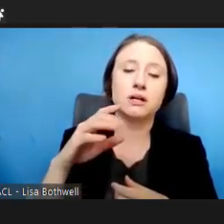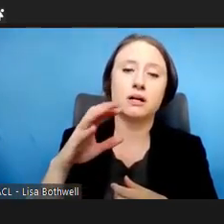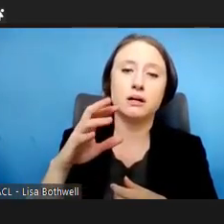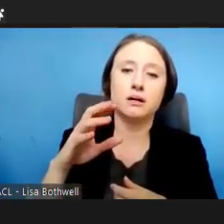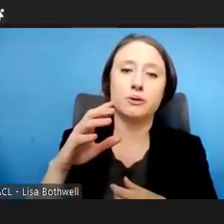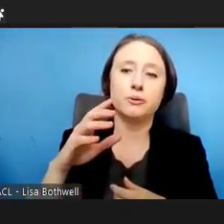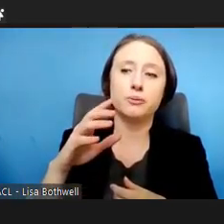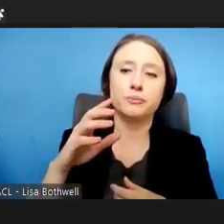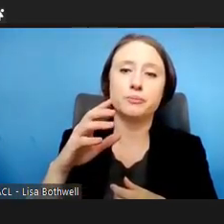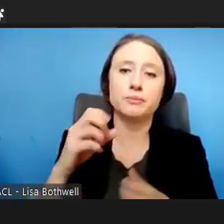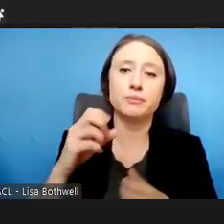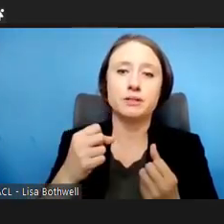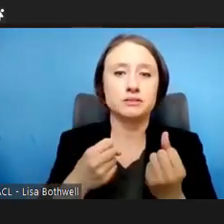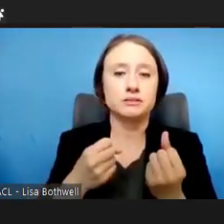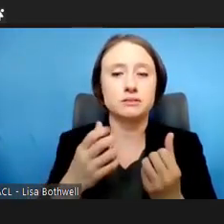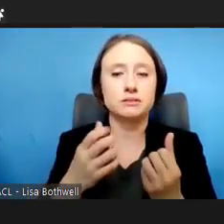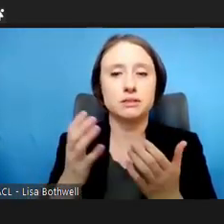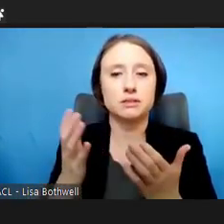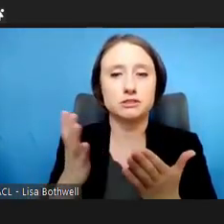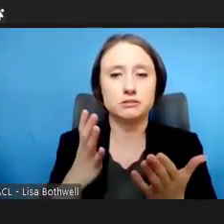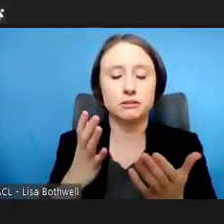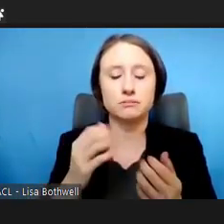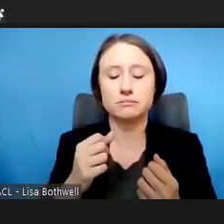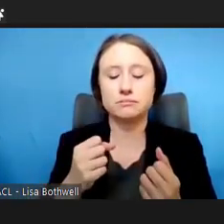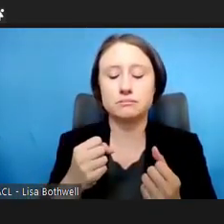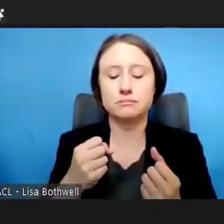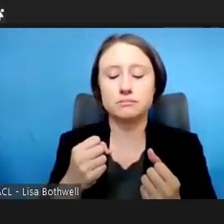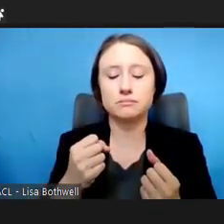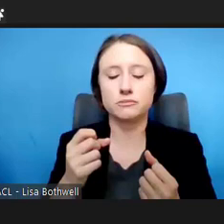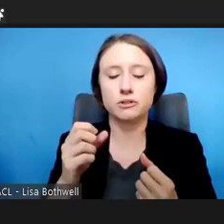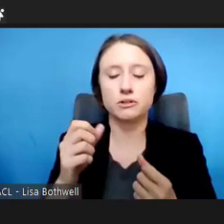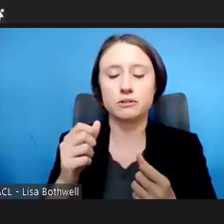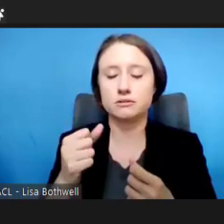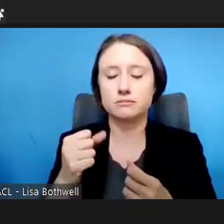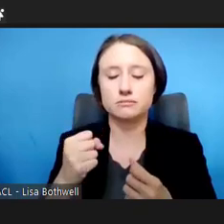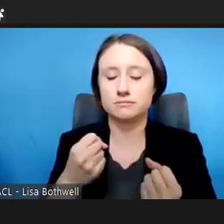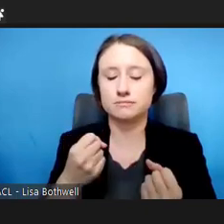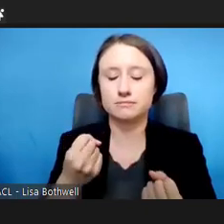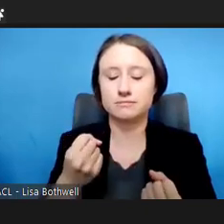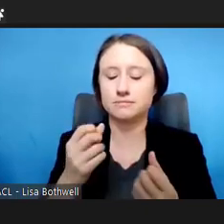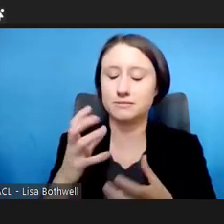with including third-party providers in